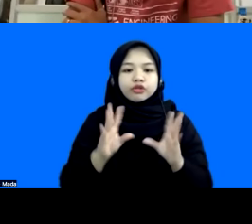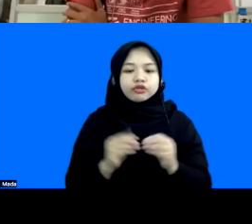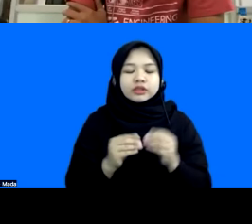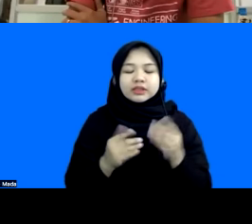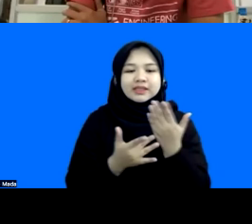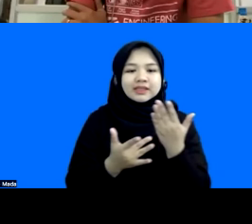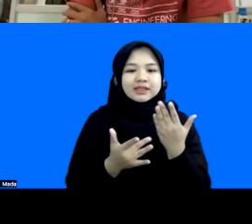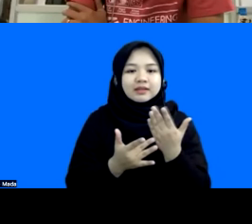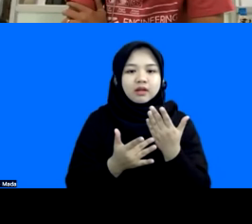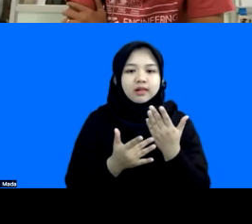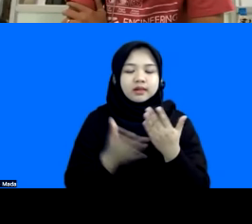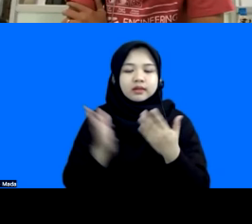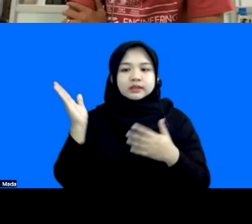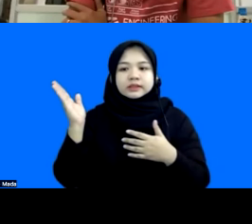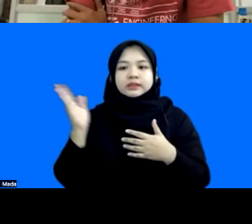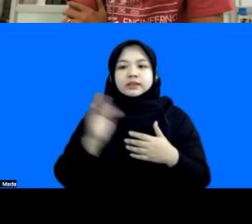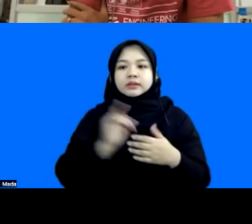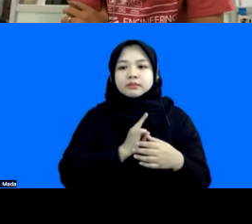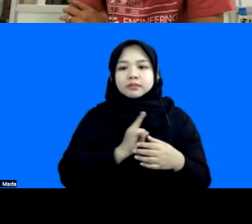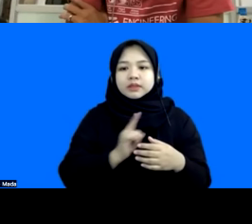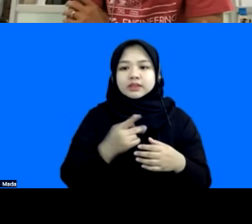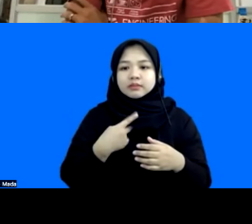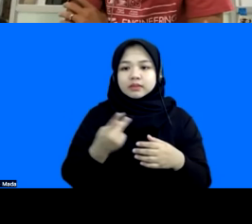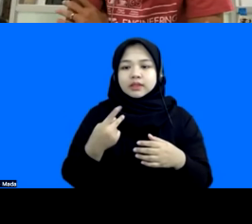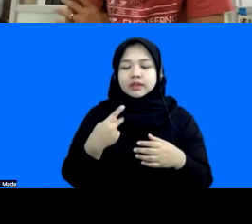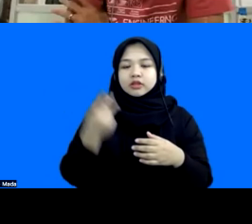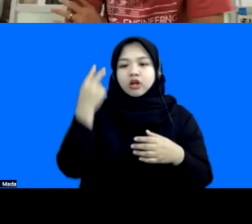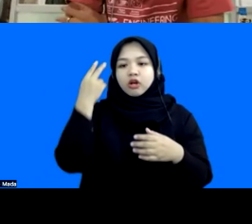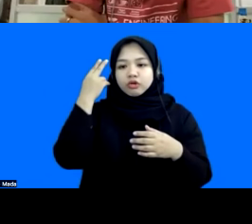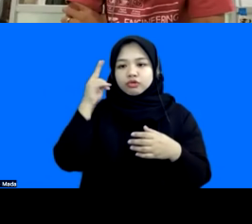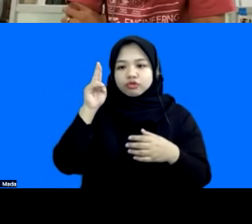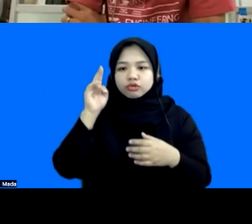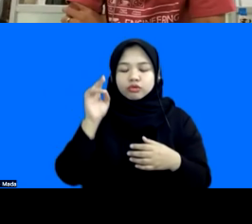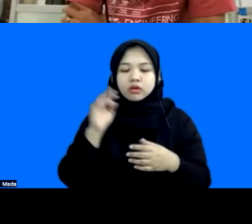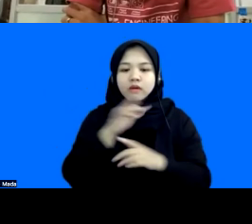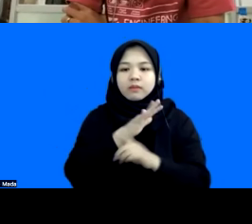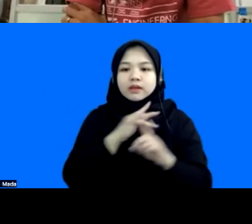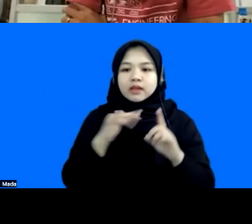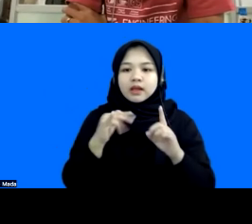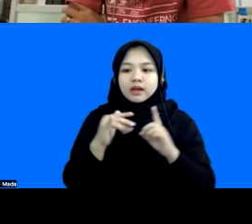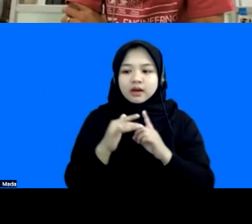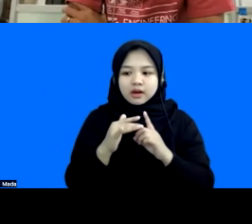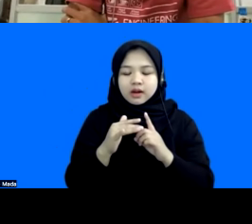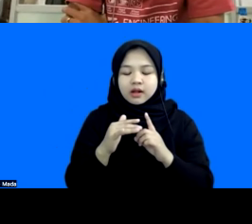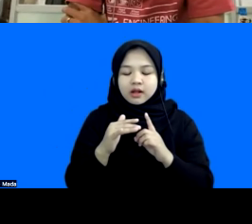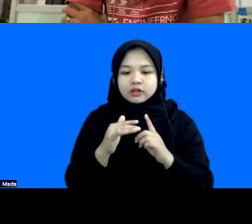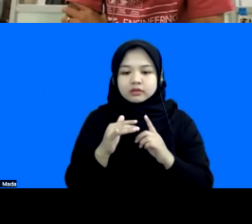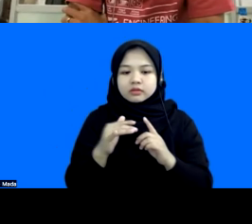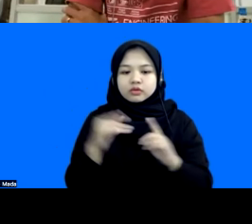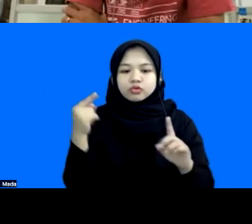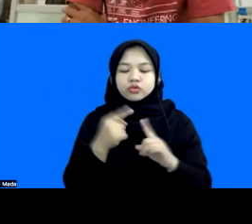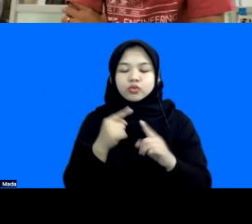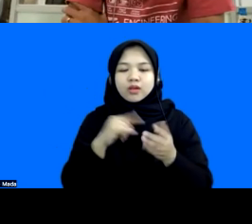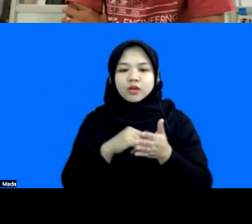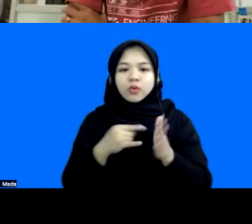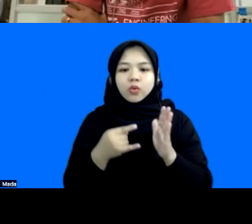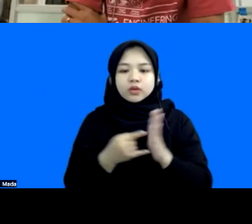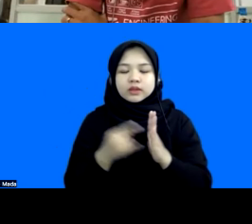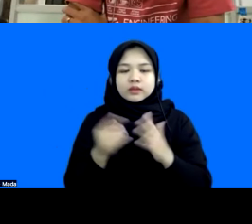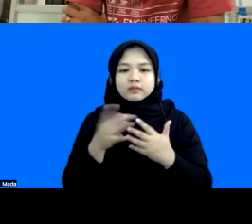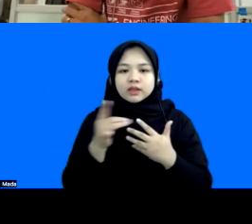principles are for people with the means, technology is a lifestyle choice, right? We're looking at which latest phone to get,